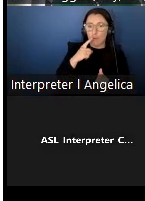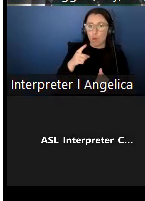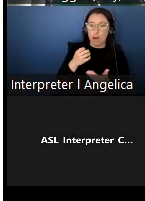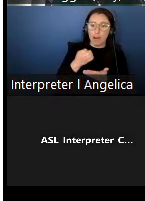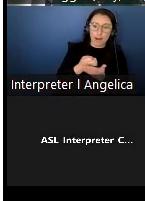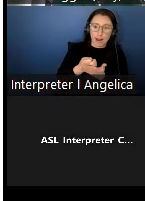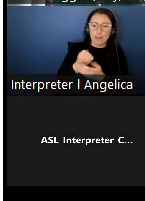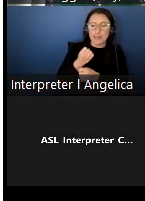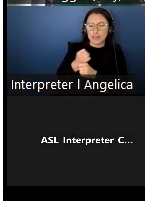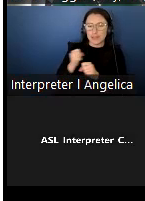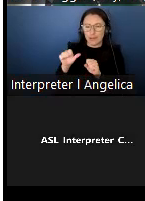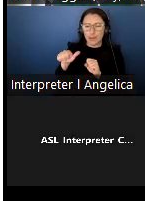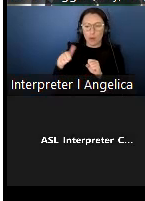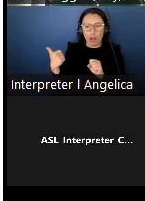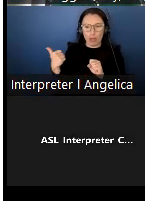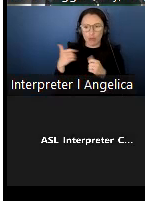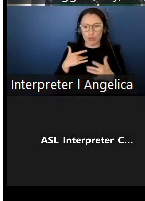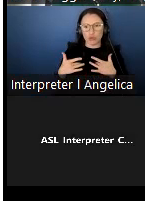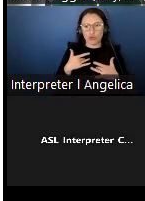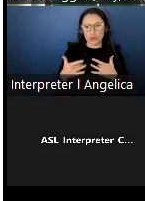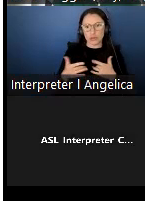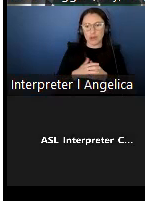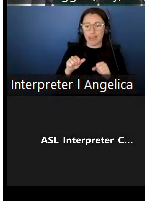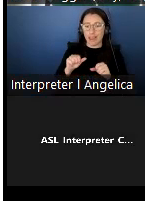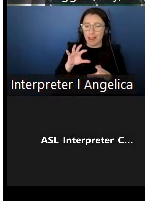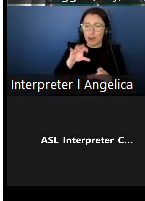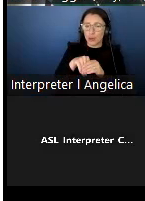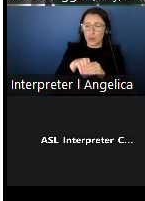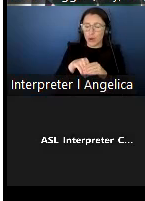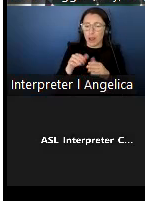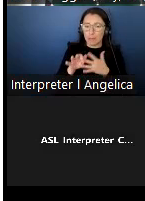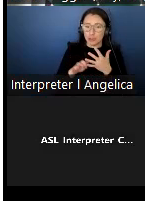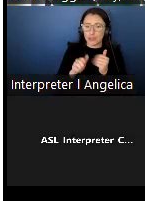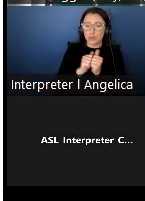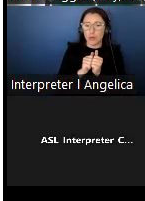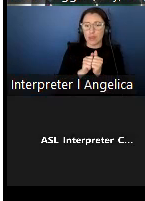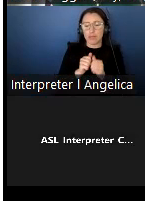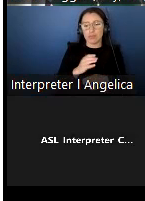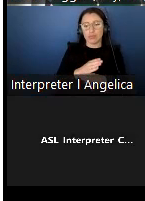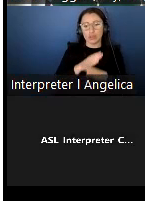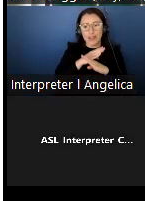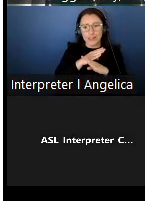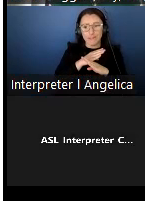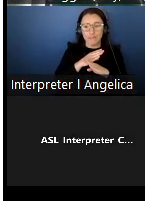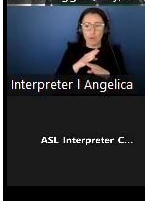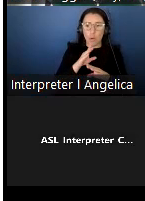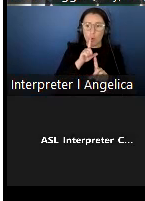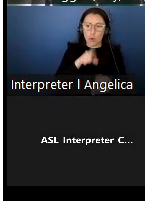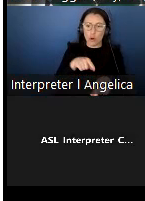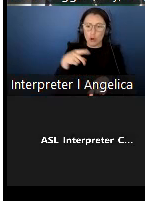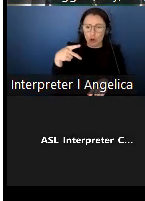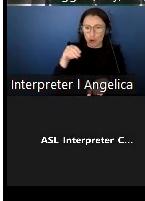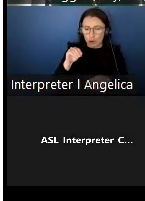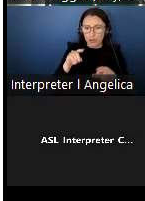concerns. And those can include options like protective orders, divorce, custody or